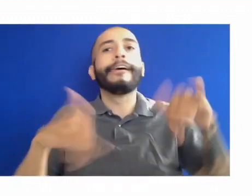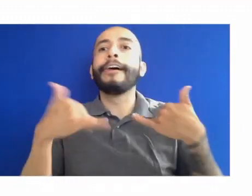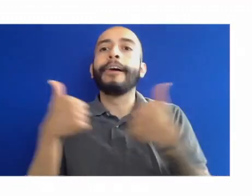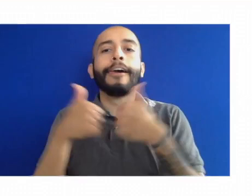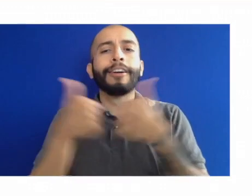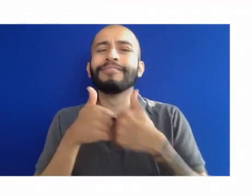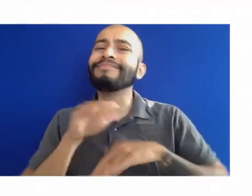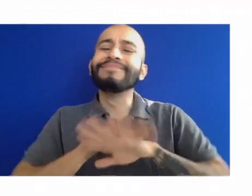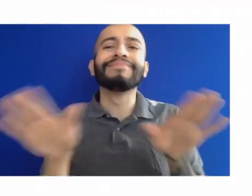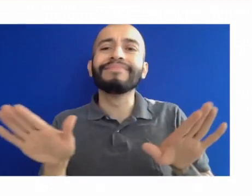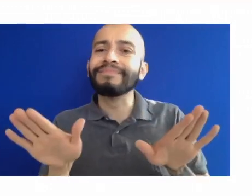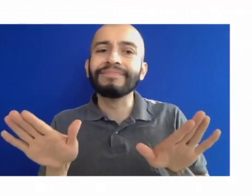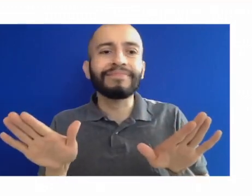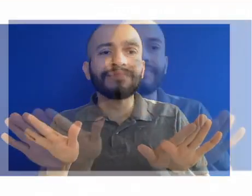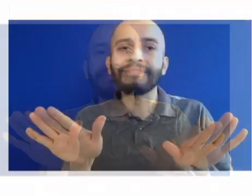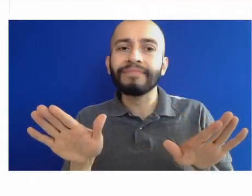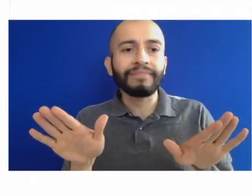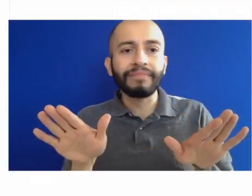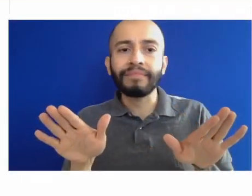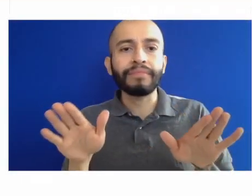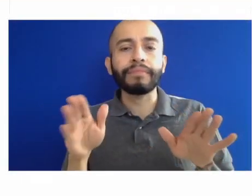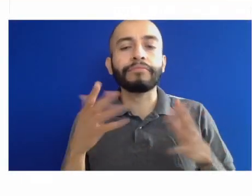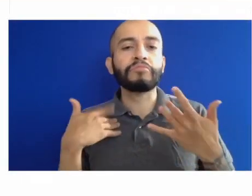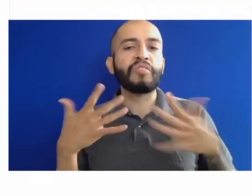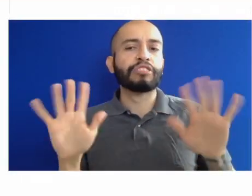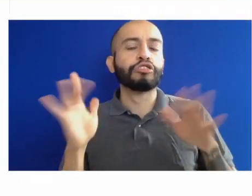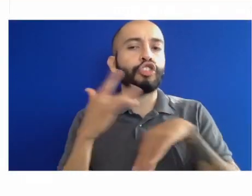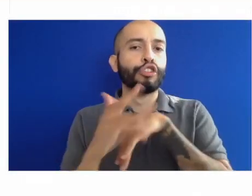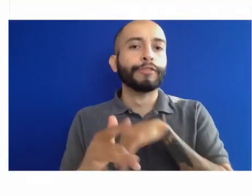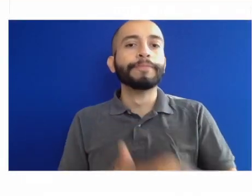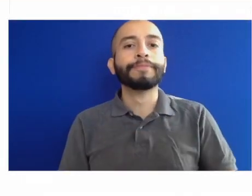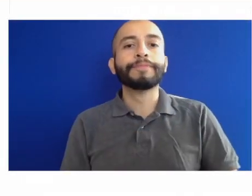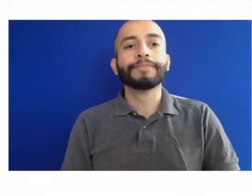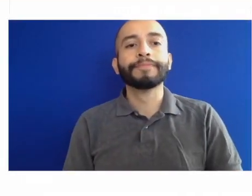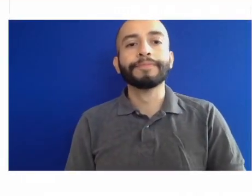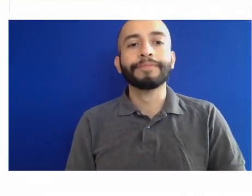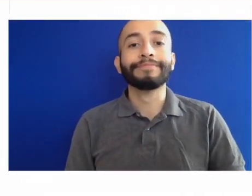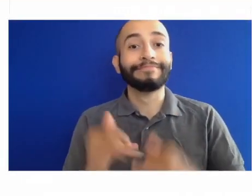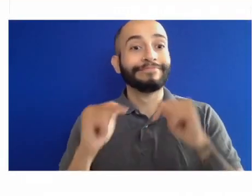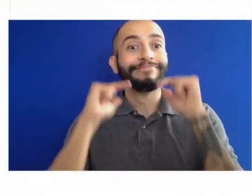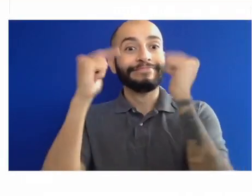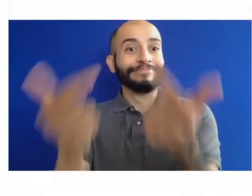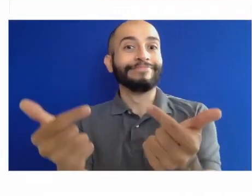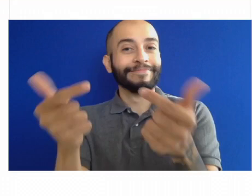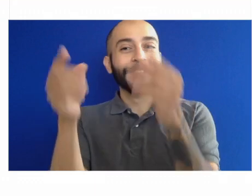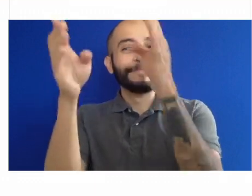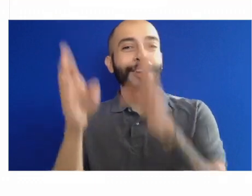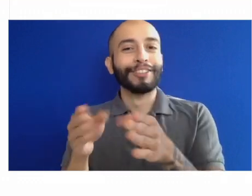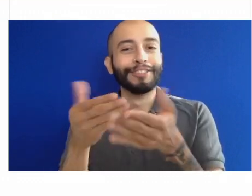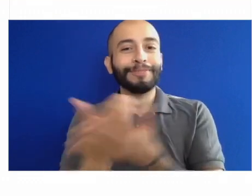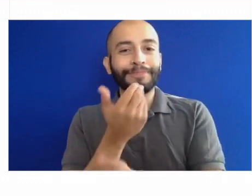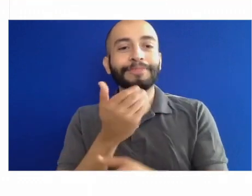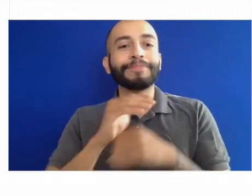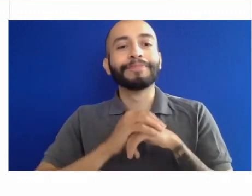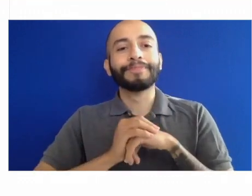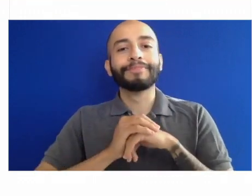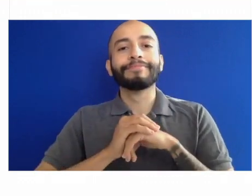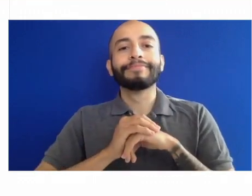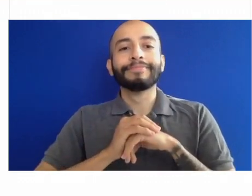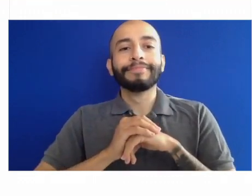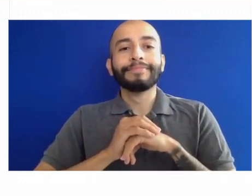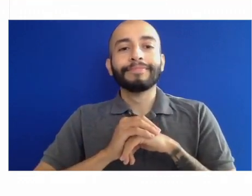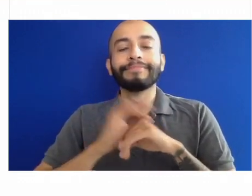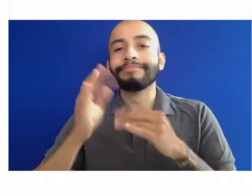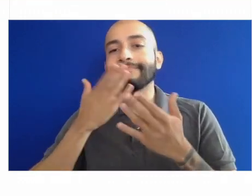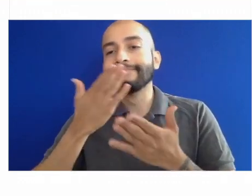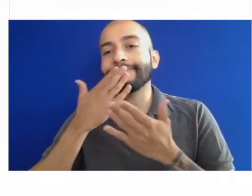I'm ready to move on to the next person. Thanks so much, Tara. That was fantastic. And it was kind of a great reminder of how this